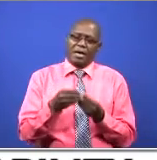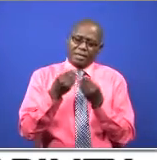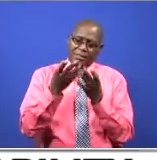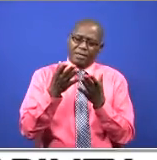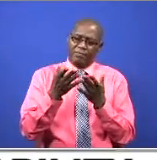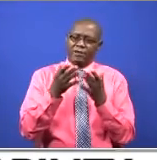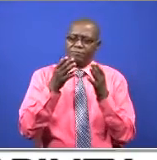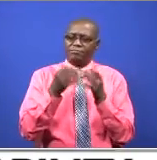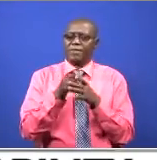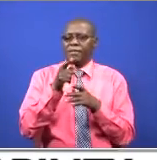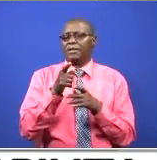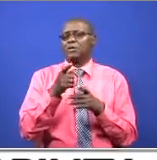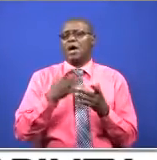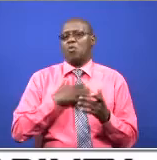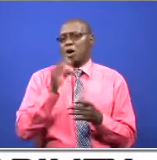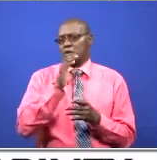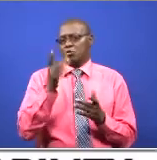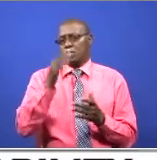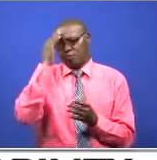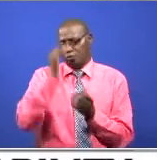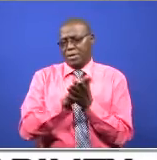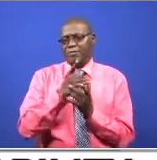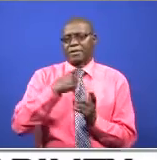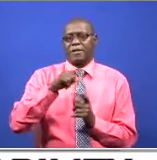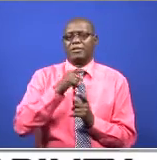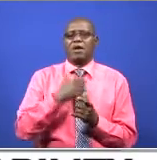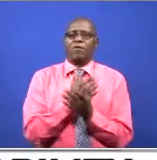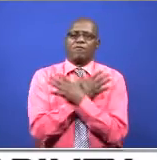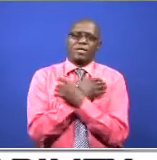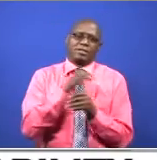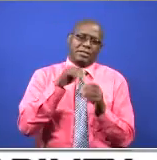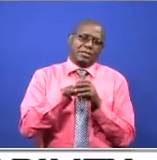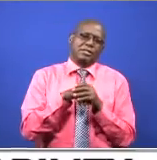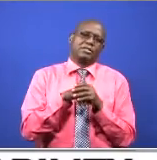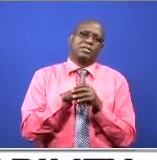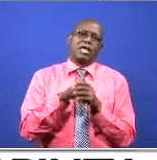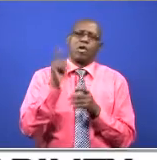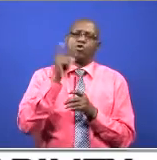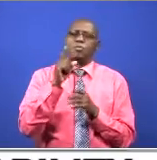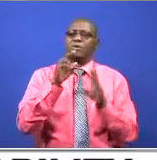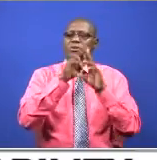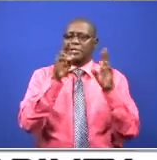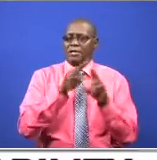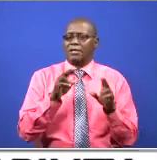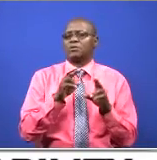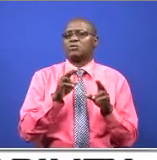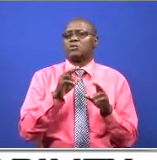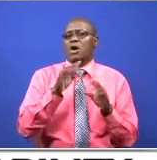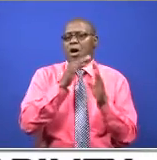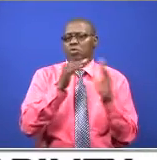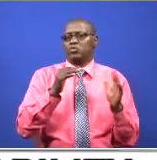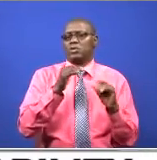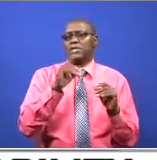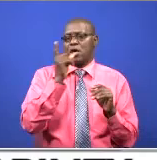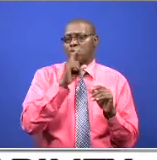And my colleagues in Nairobi, we are at International House. In Nakuru, we are at Tower 1. And we also